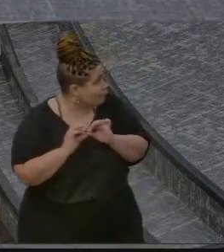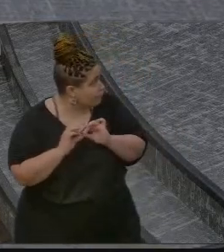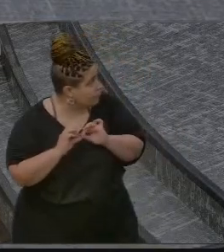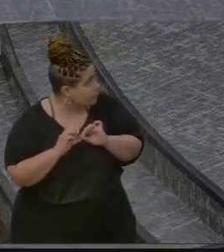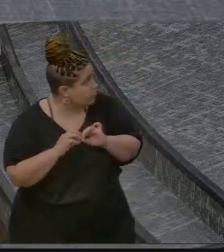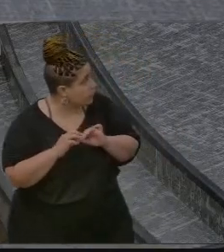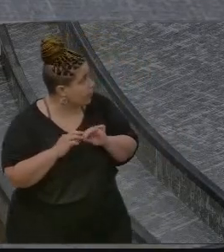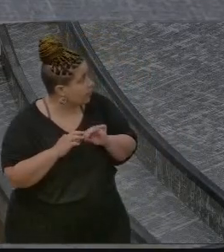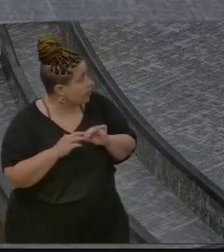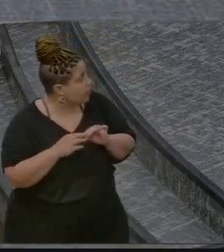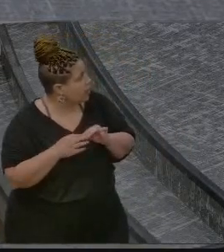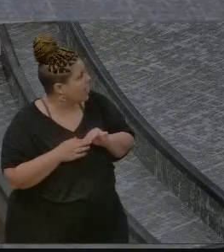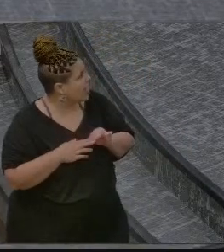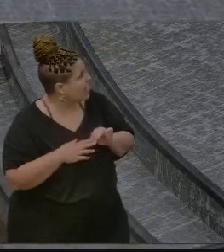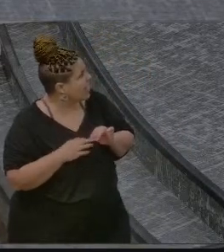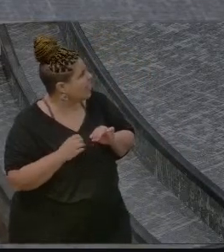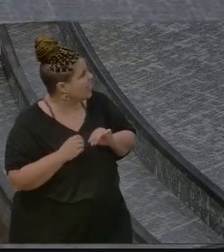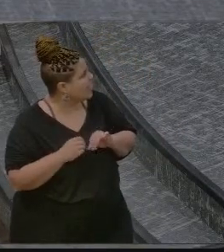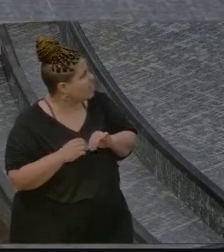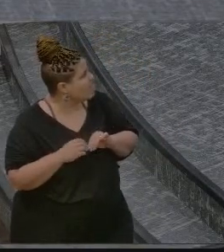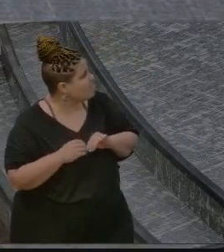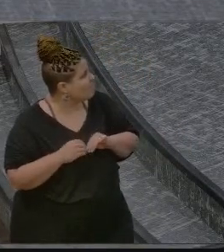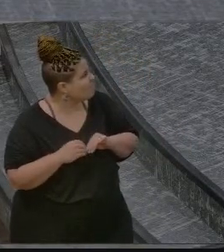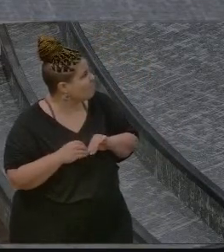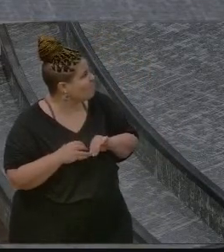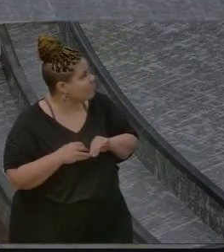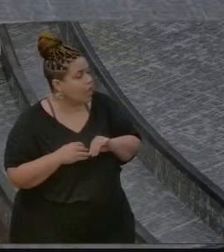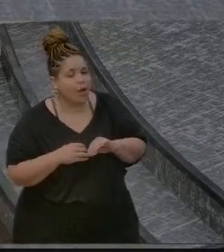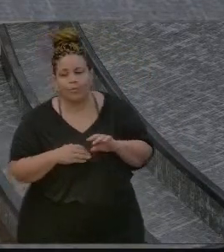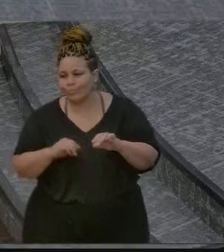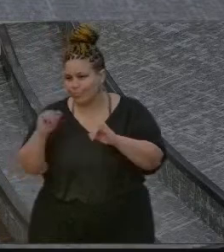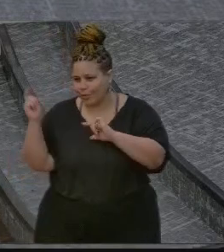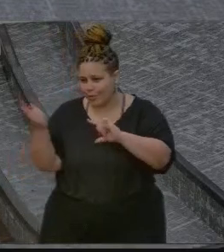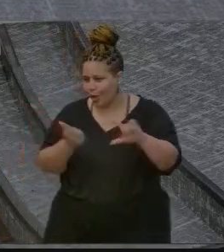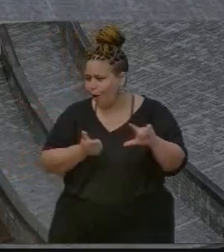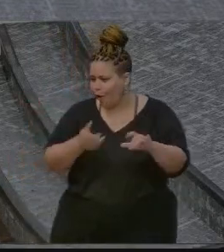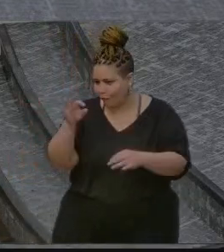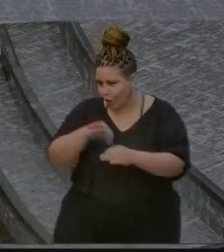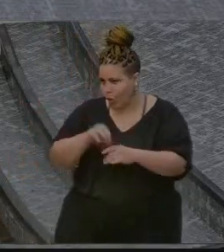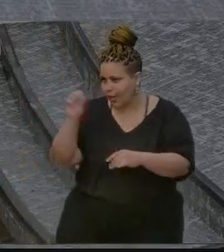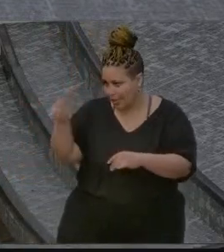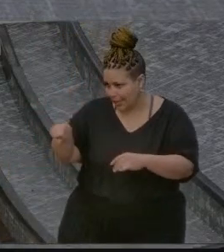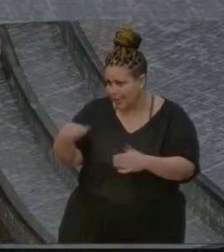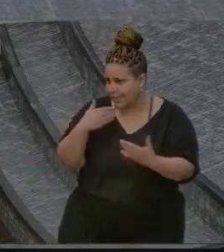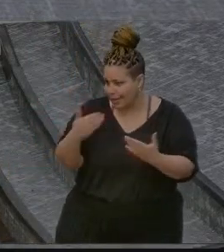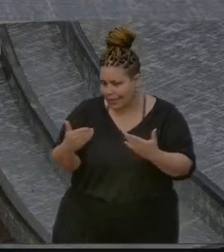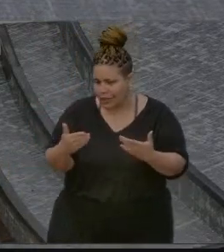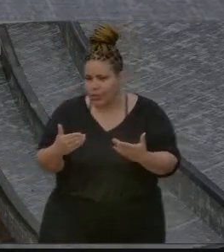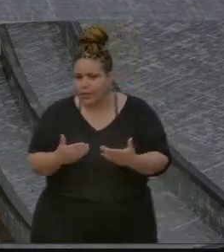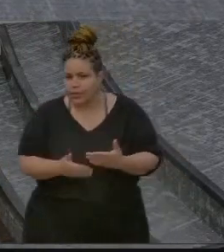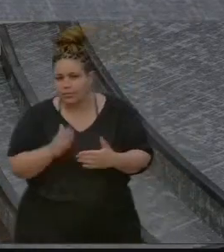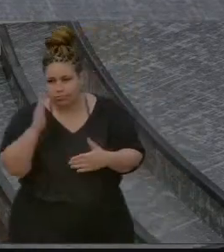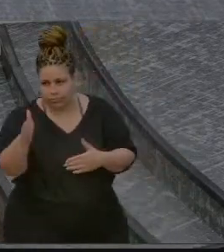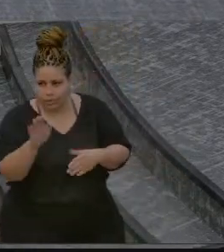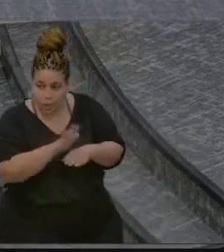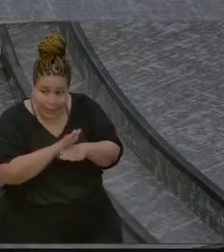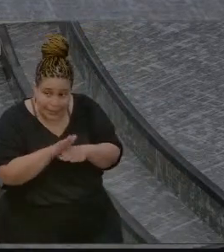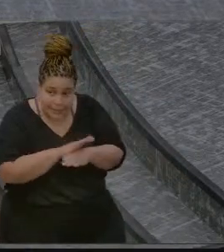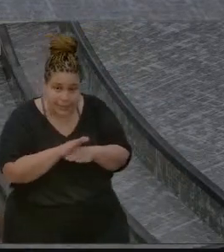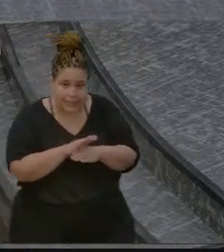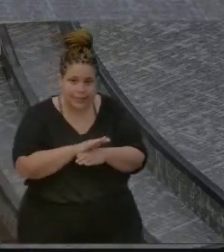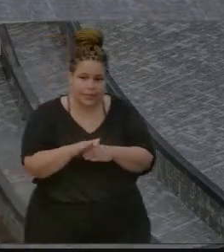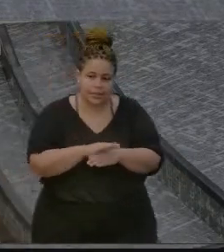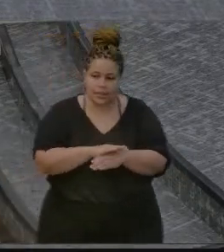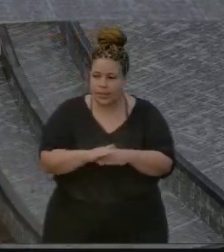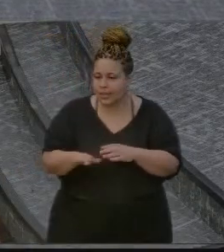Oh, it was unanimous. Thank you. Sorry. Thank you. Move forward to future business, and this is just one